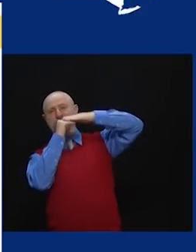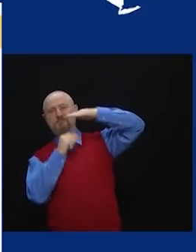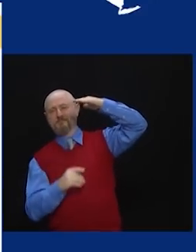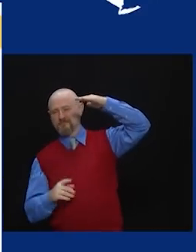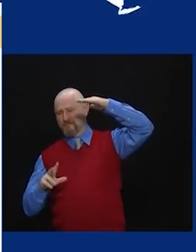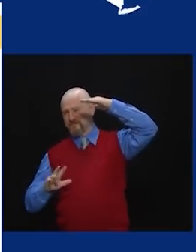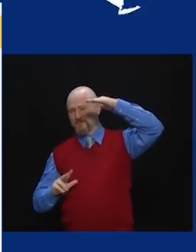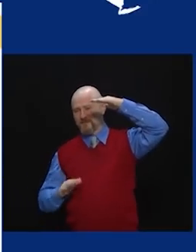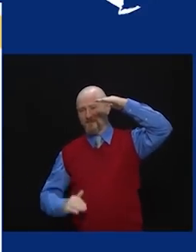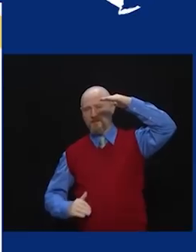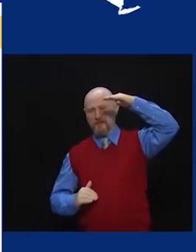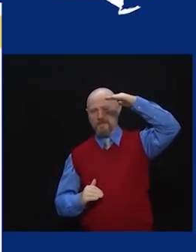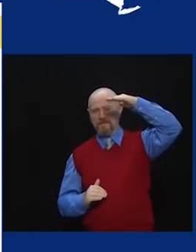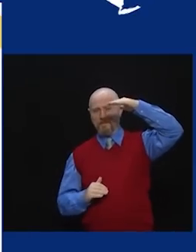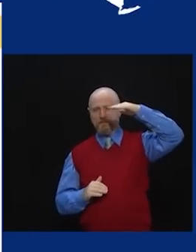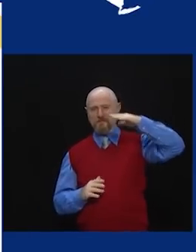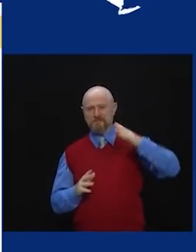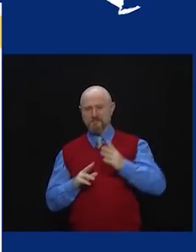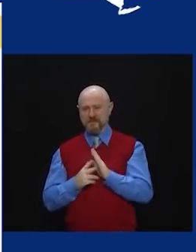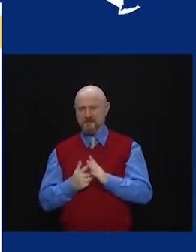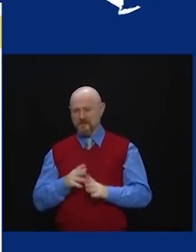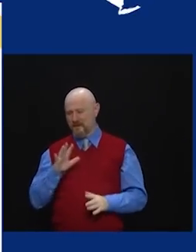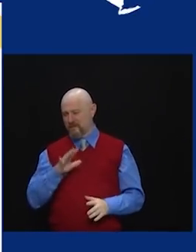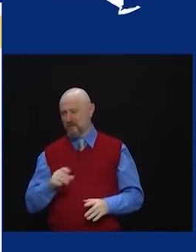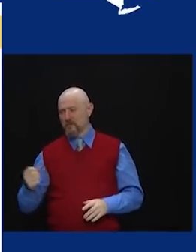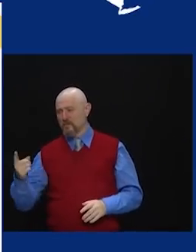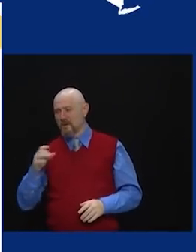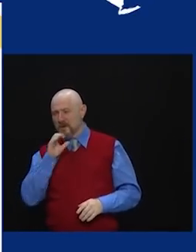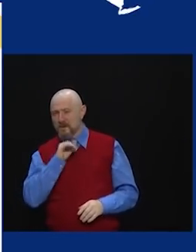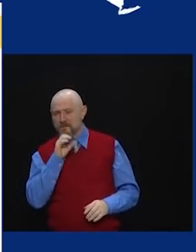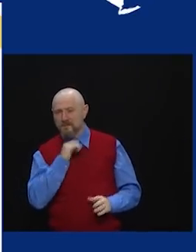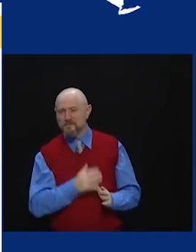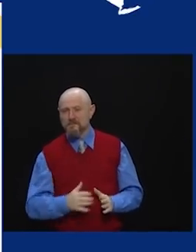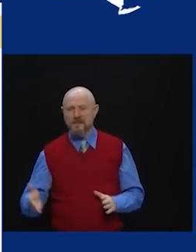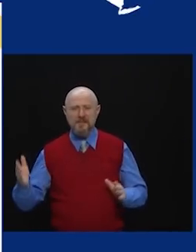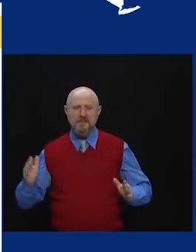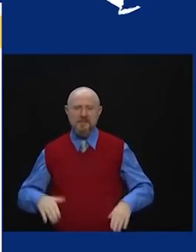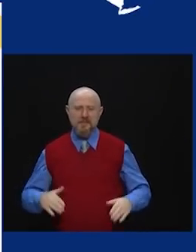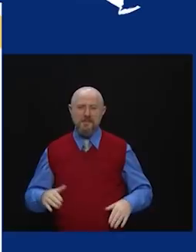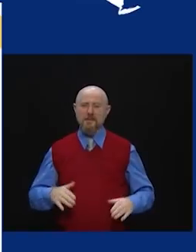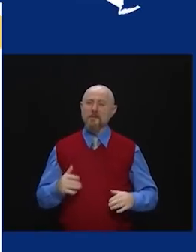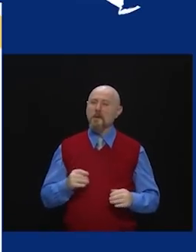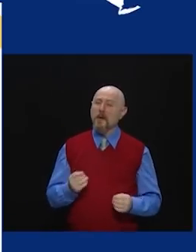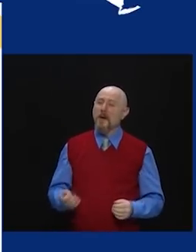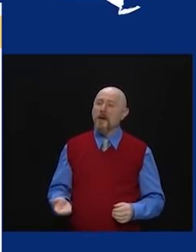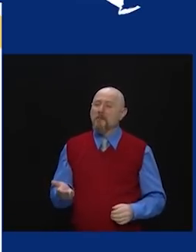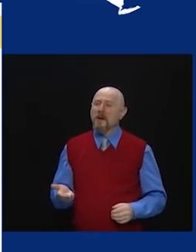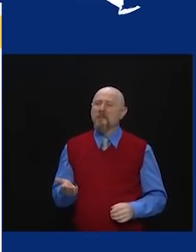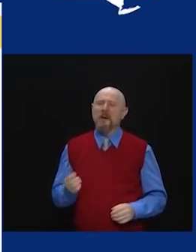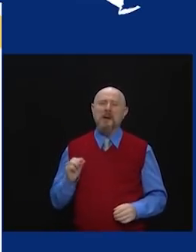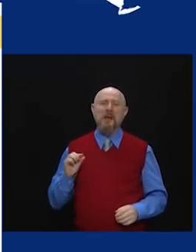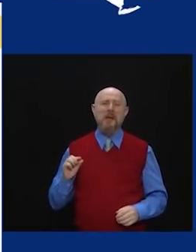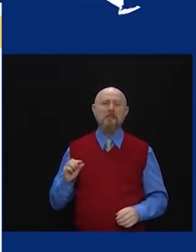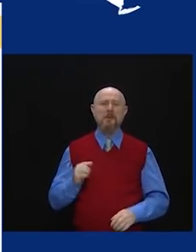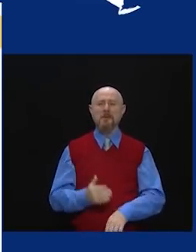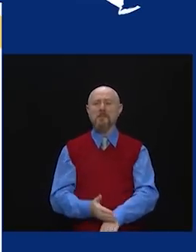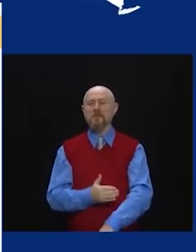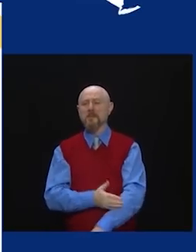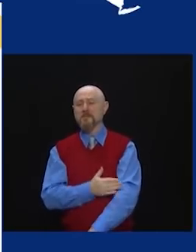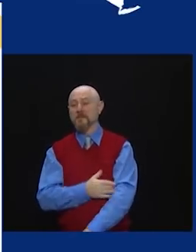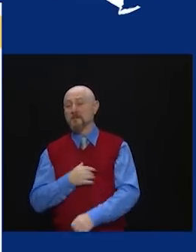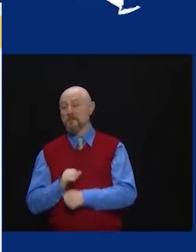11-year-olds, and we're not there yet. We've made some progress. These have been available since November 14th.